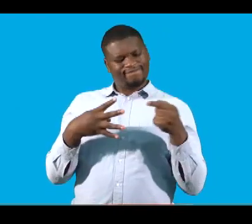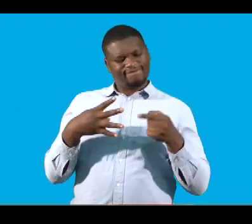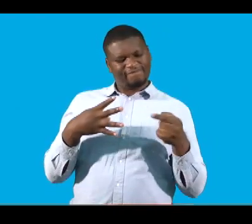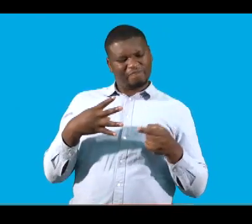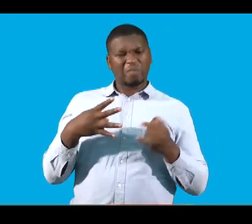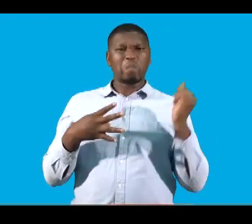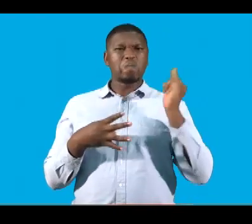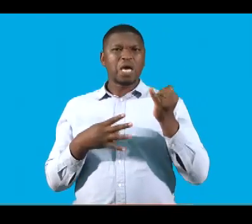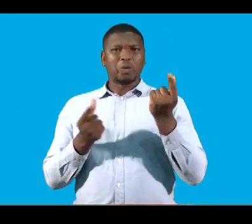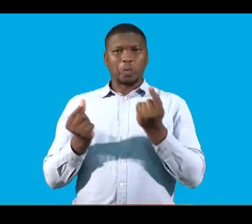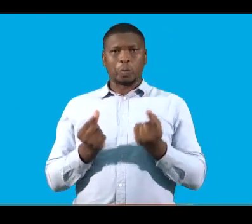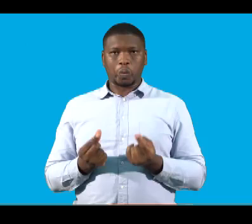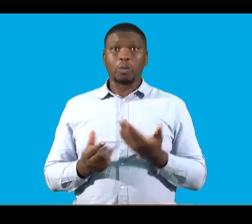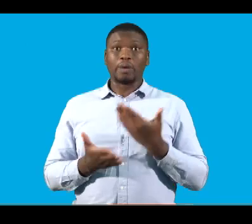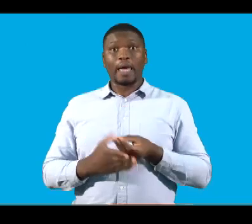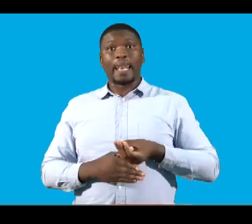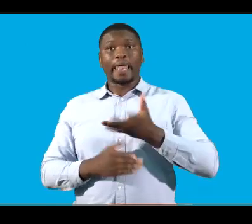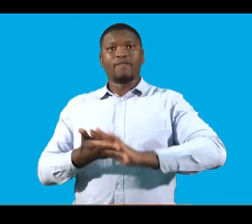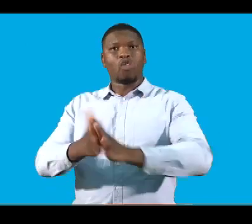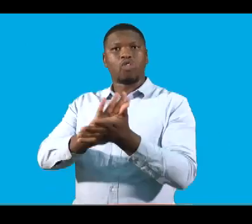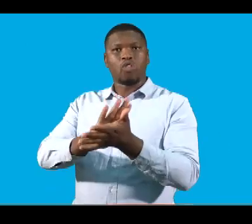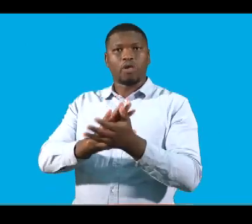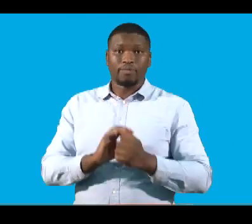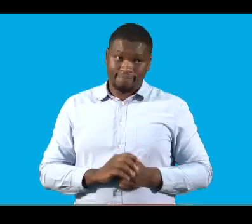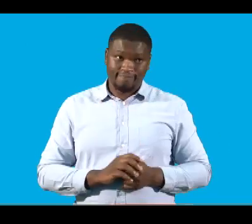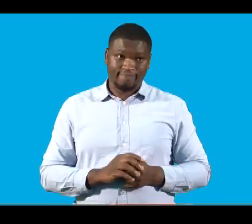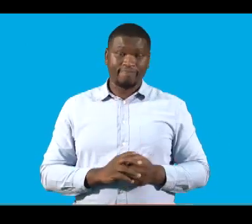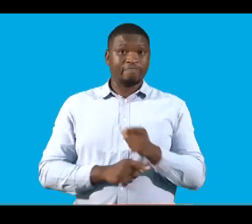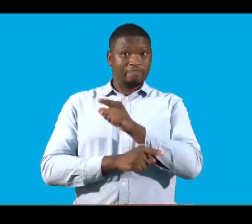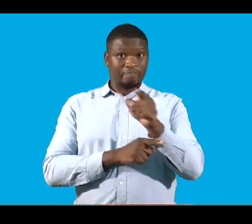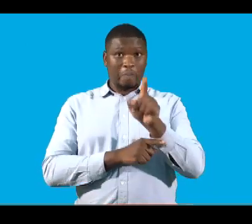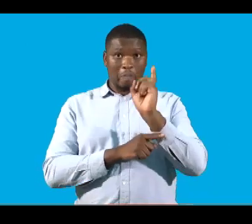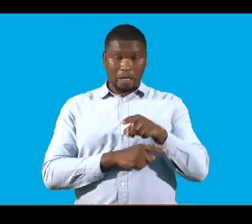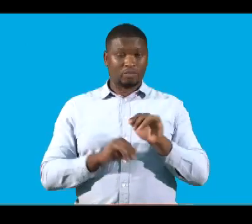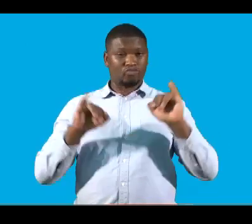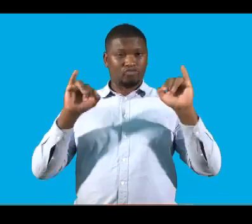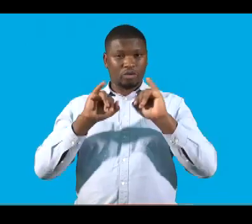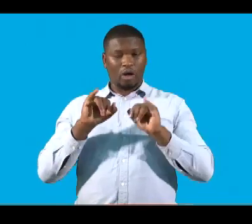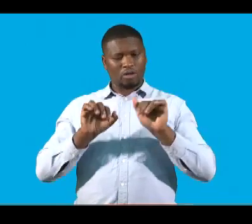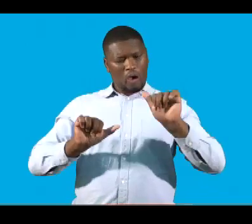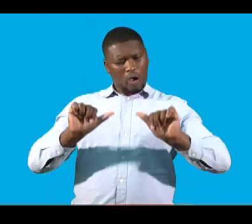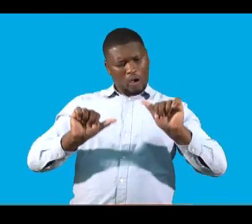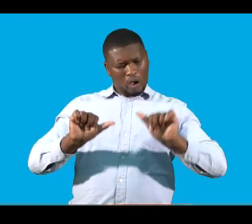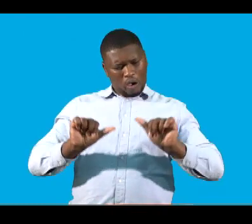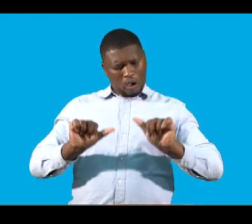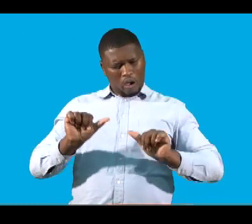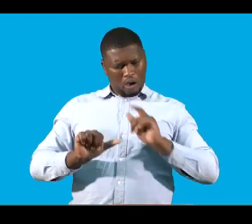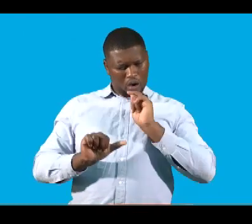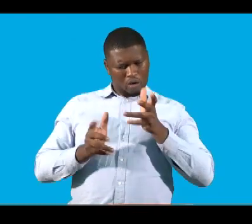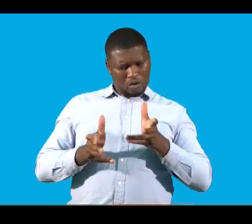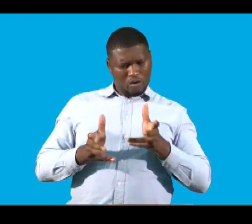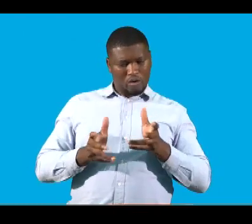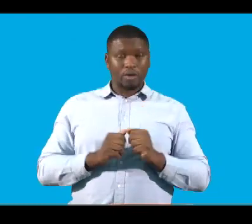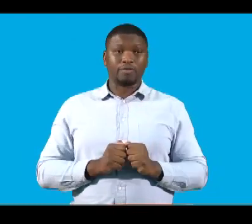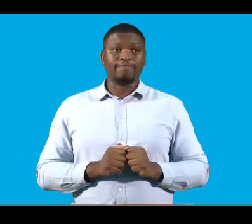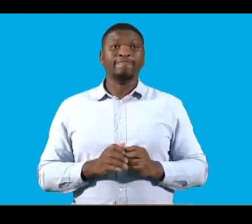right, of people, the deplorable qualities of human beings can destroy people. Critically assess the validity of the statement.